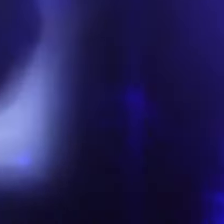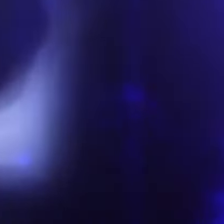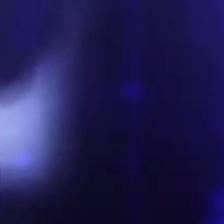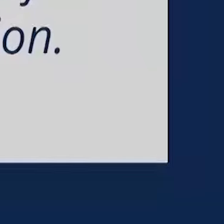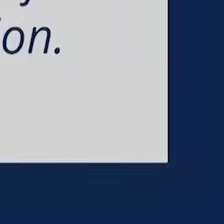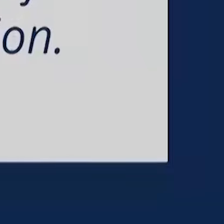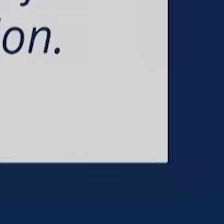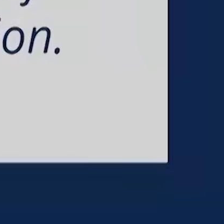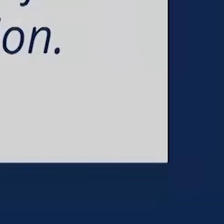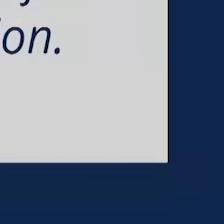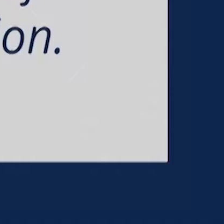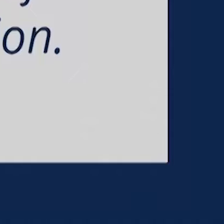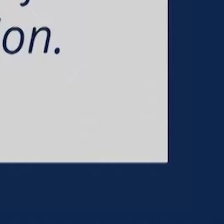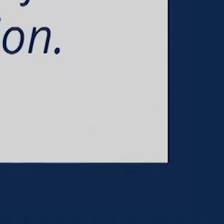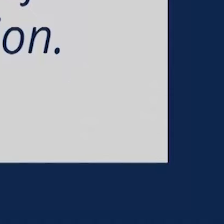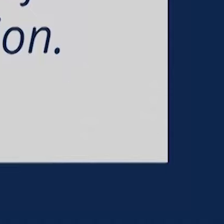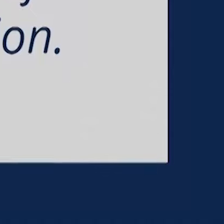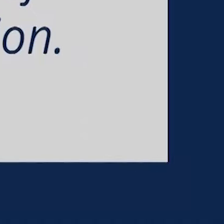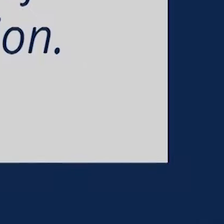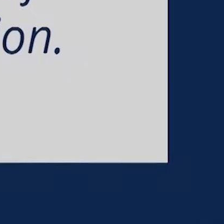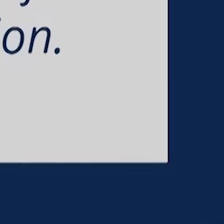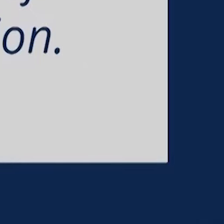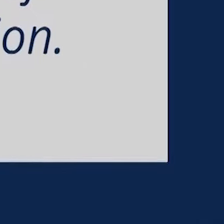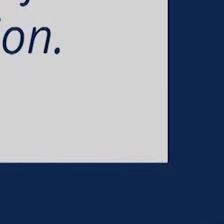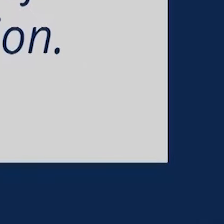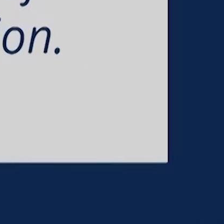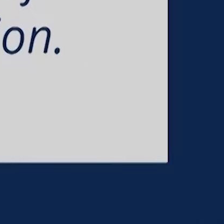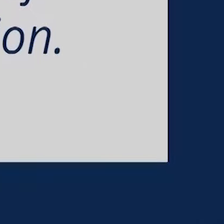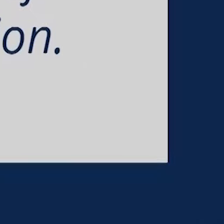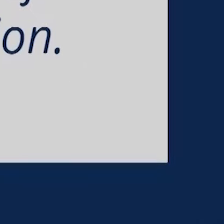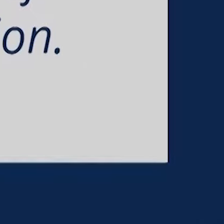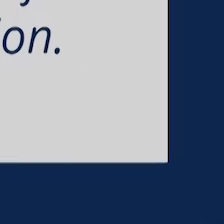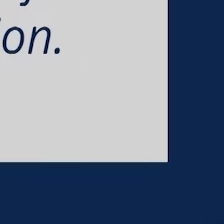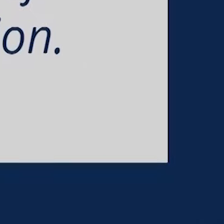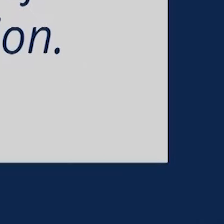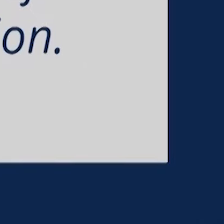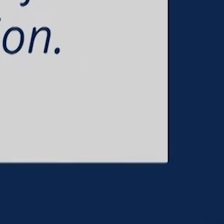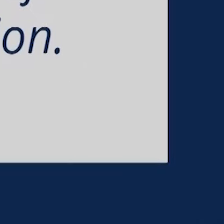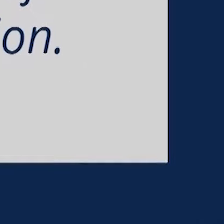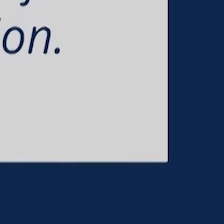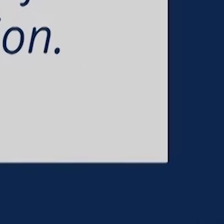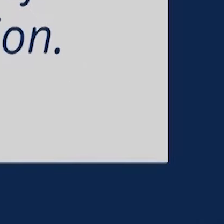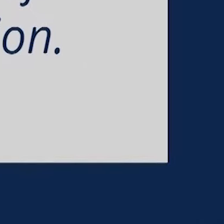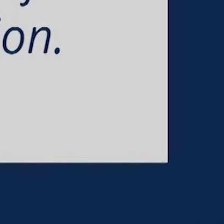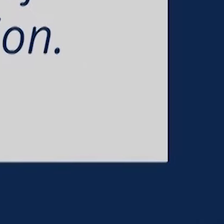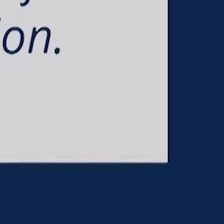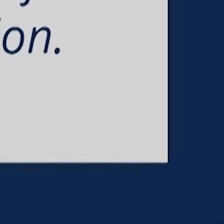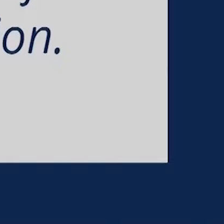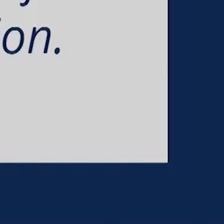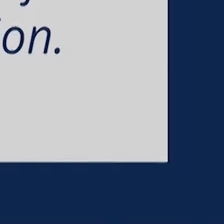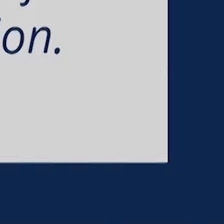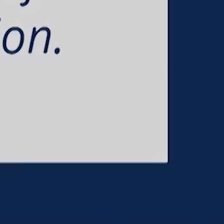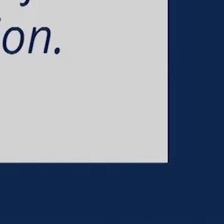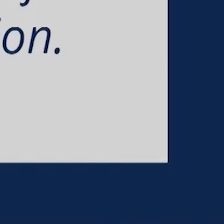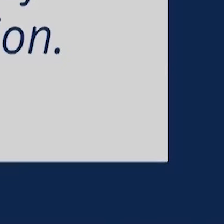offender what the state of your heart is or how you feel about an offense with